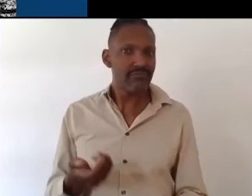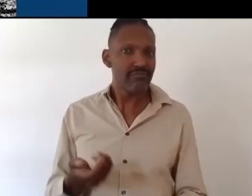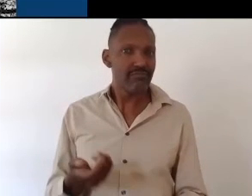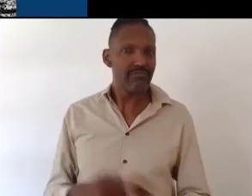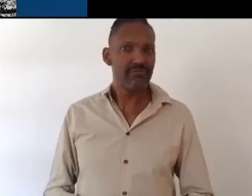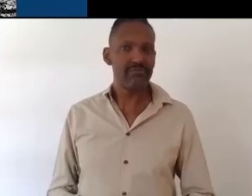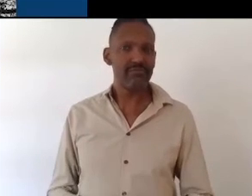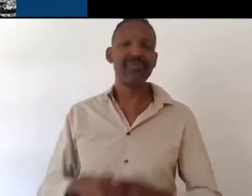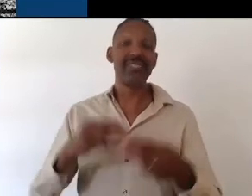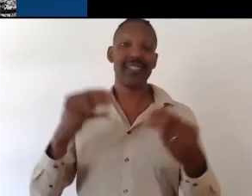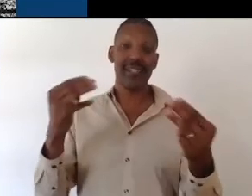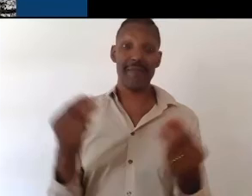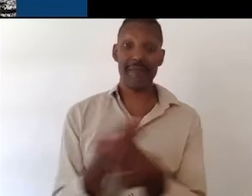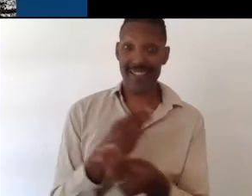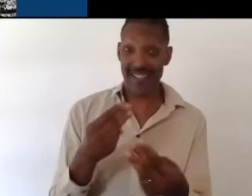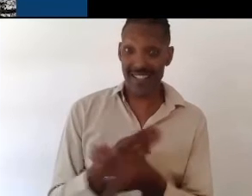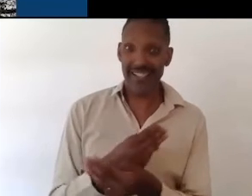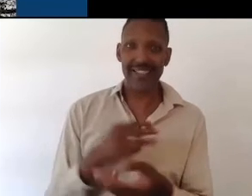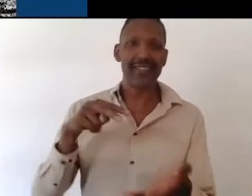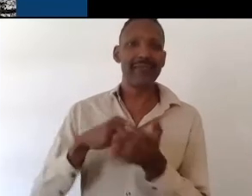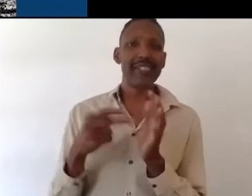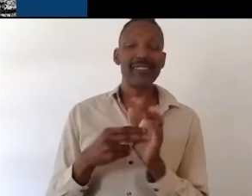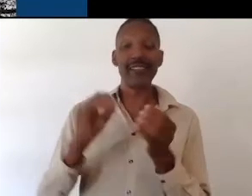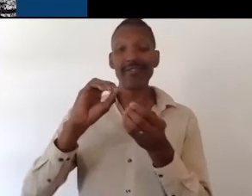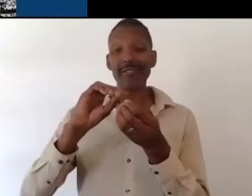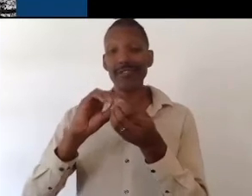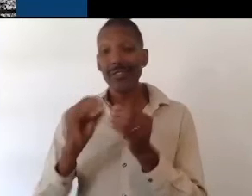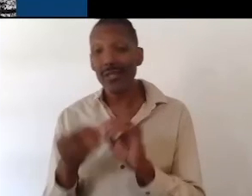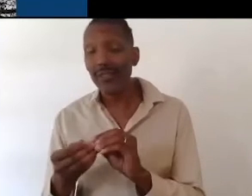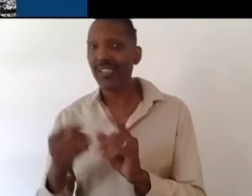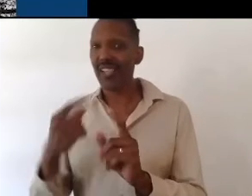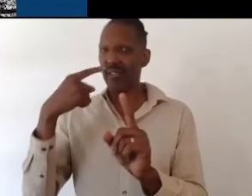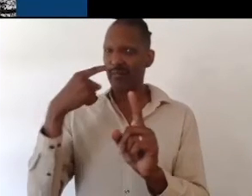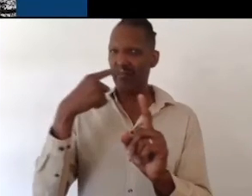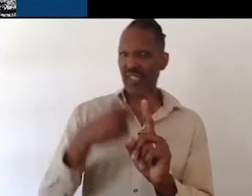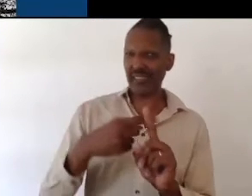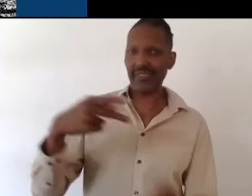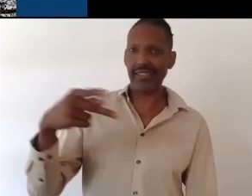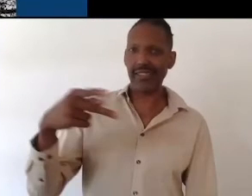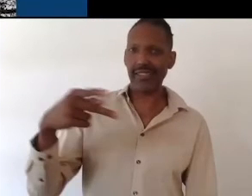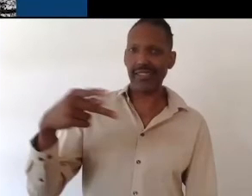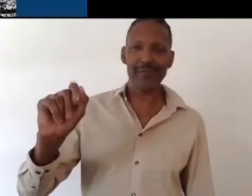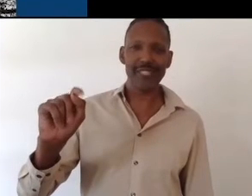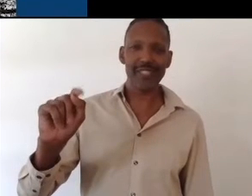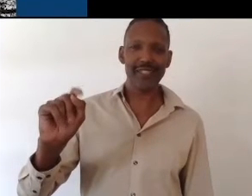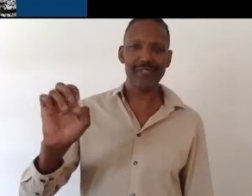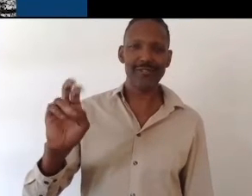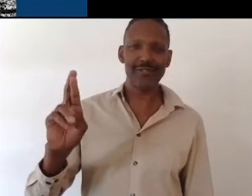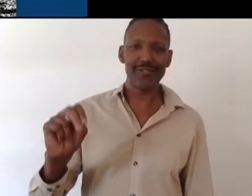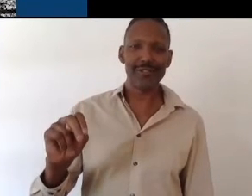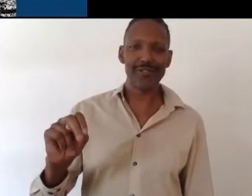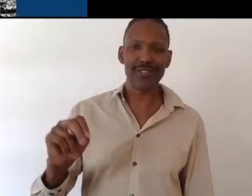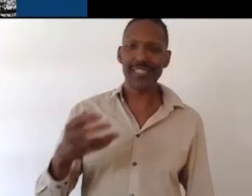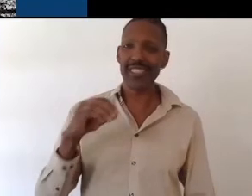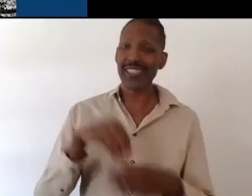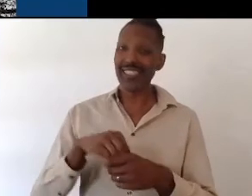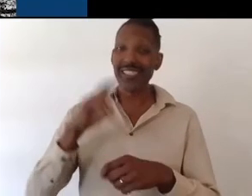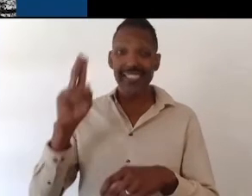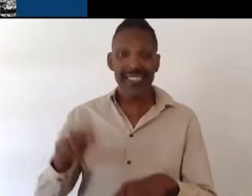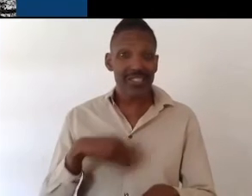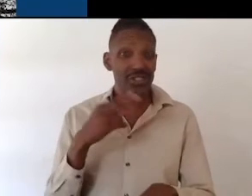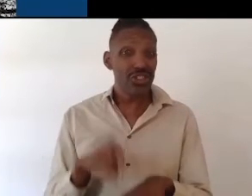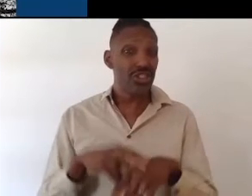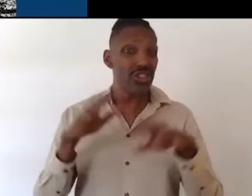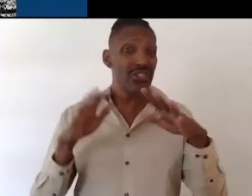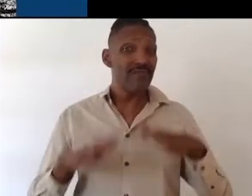children explore those patterns that exist in nature. And patterns in music. After all, a song is